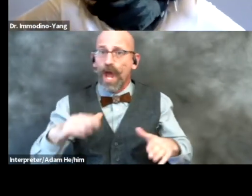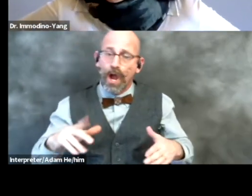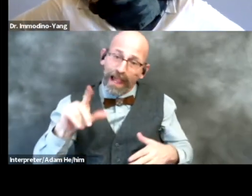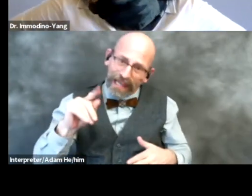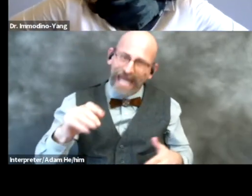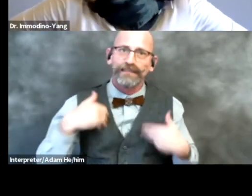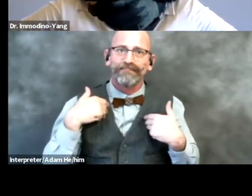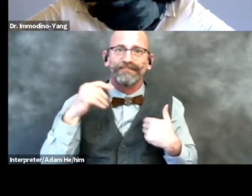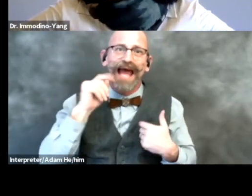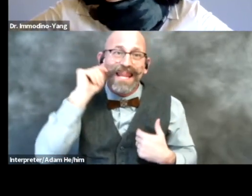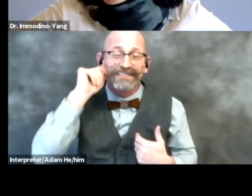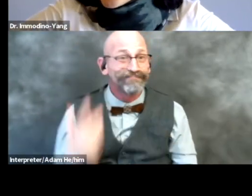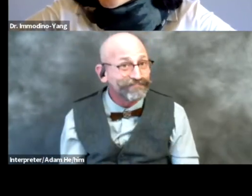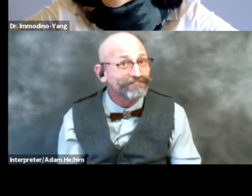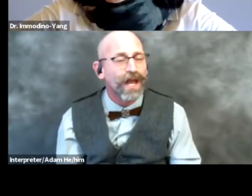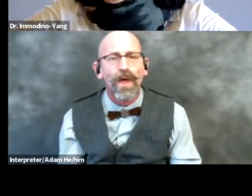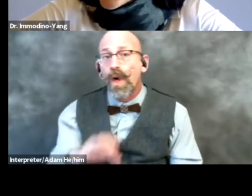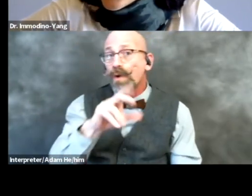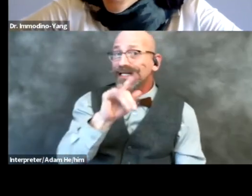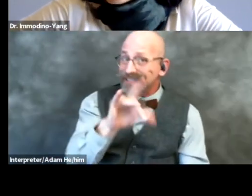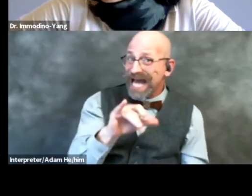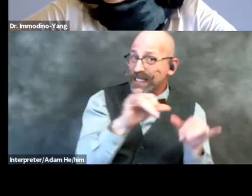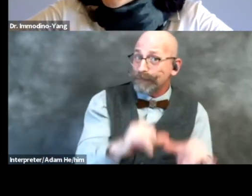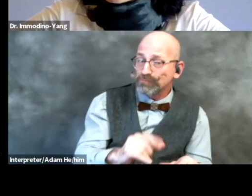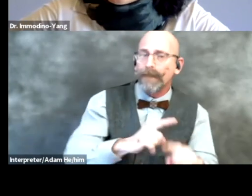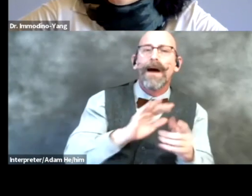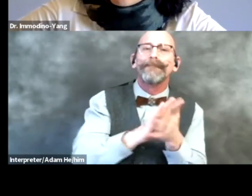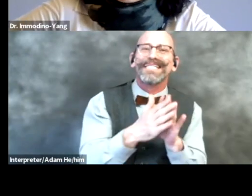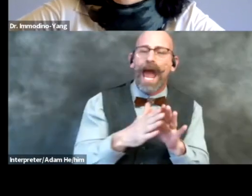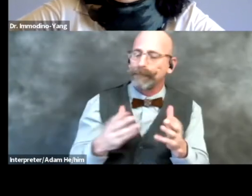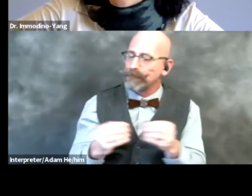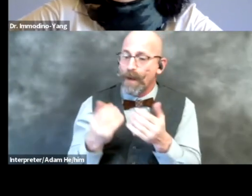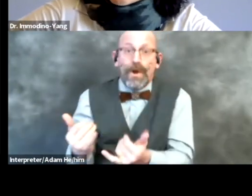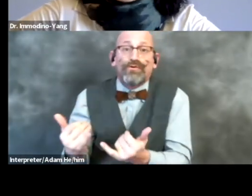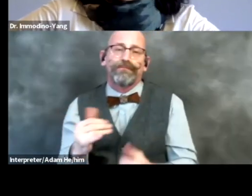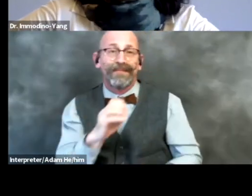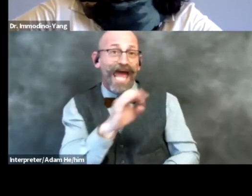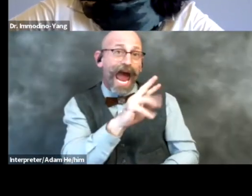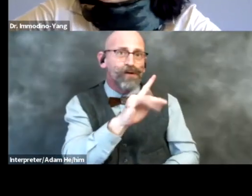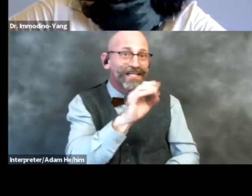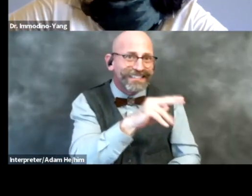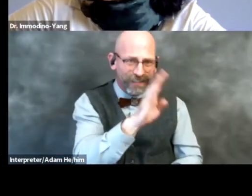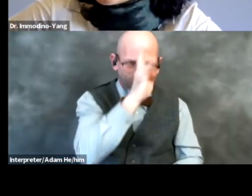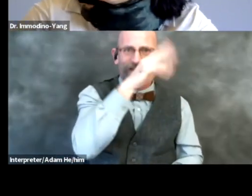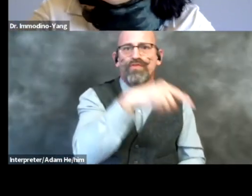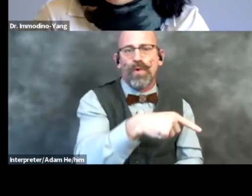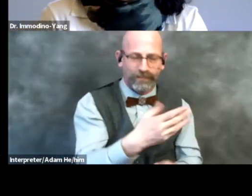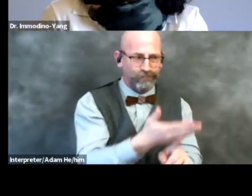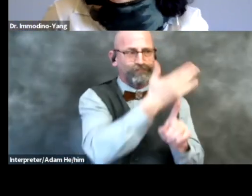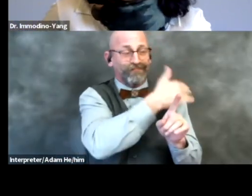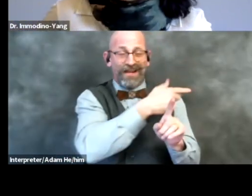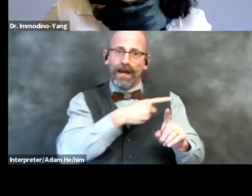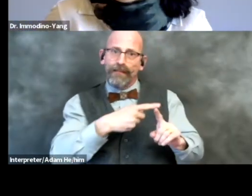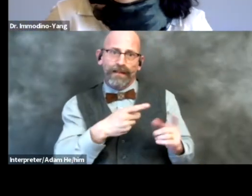been modernized that are originally made by Erickson. Like I've spent time thinking about what I believe in and who I am,